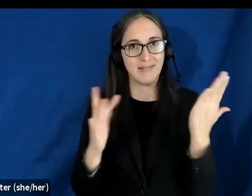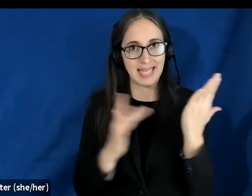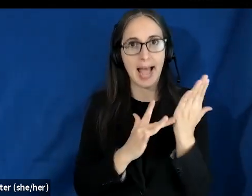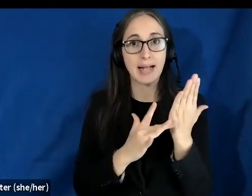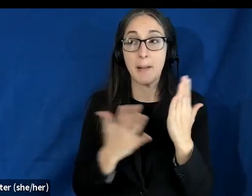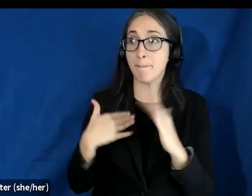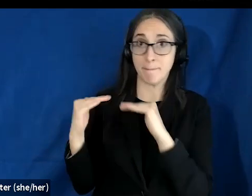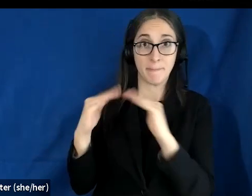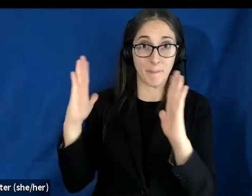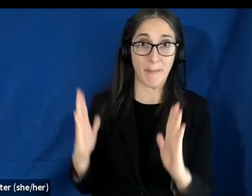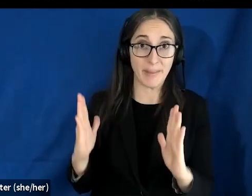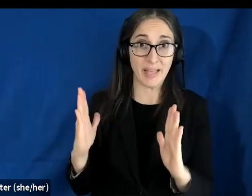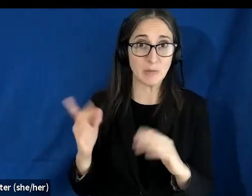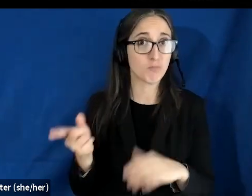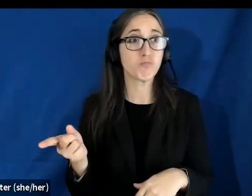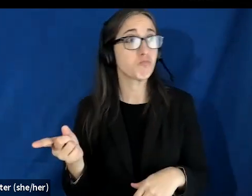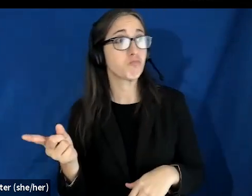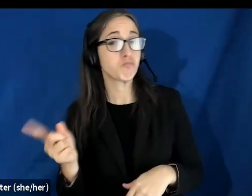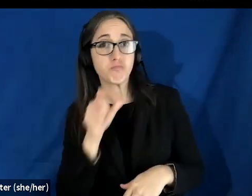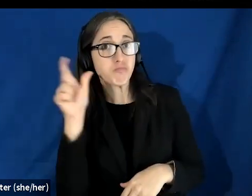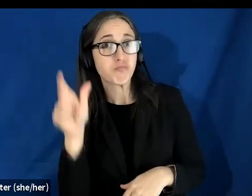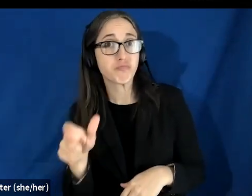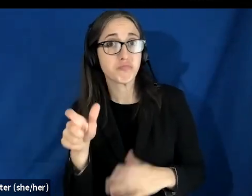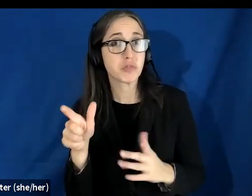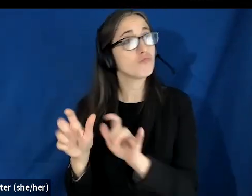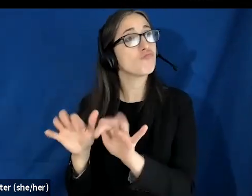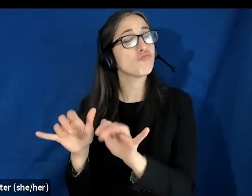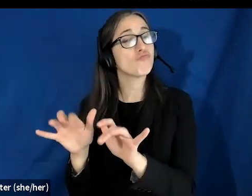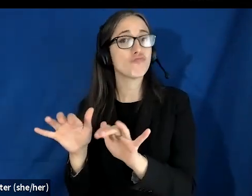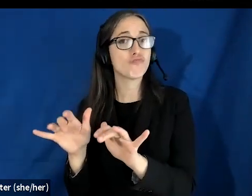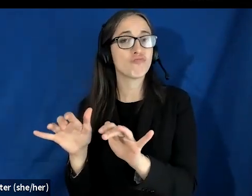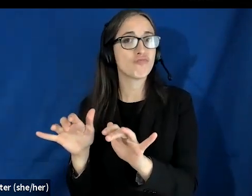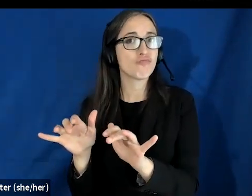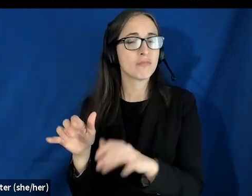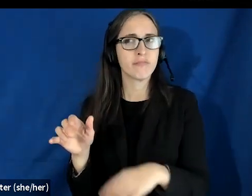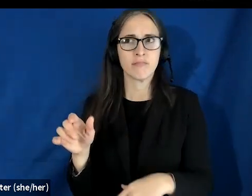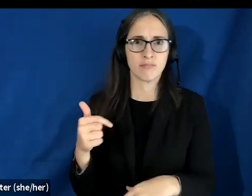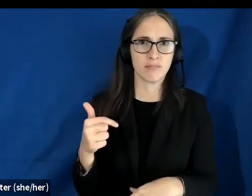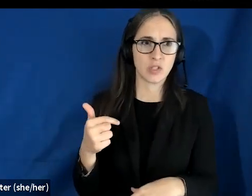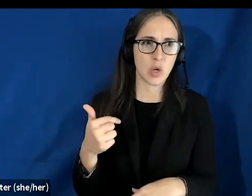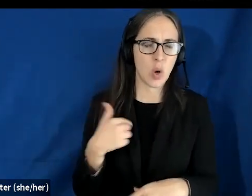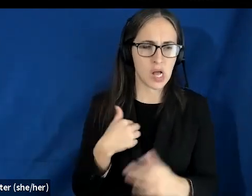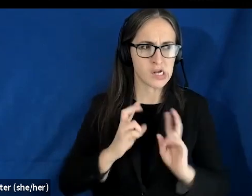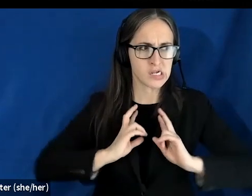peers weren't dealing with that. And so I really, really dug deep into myself to